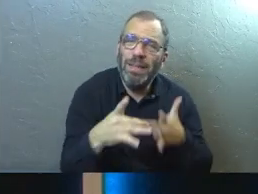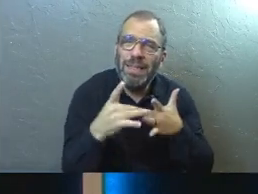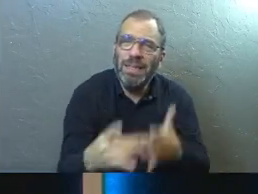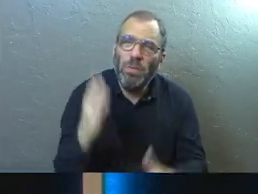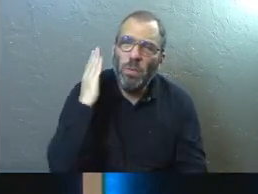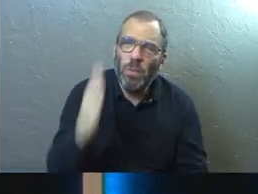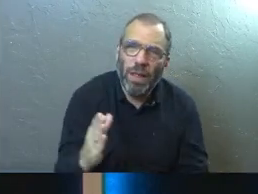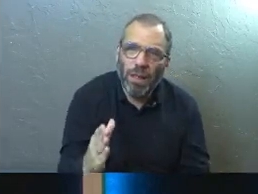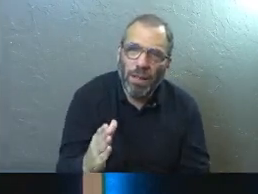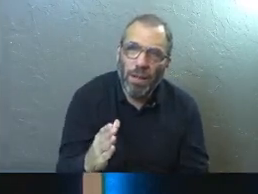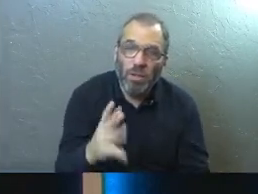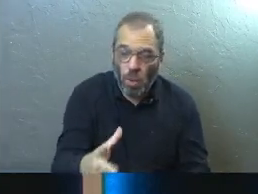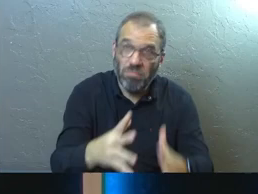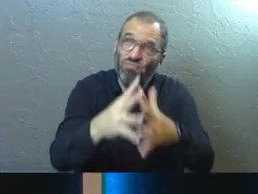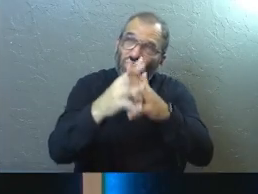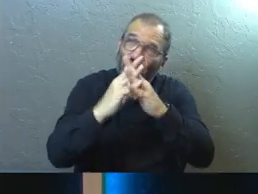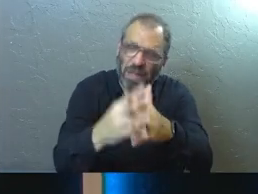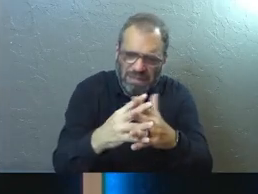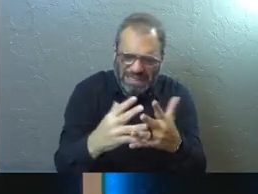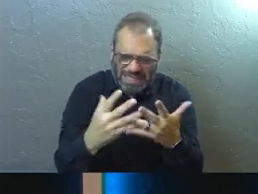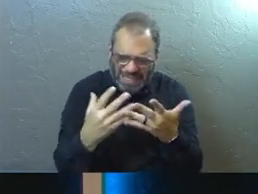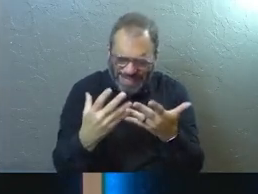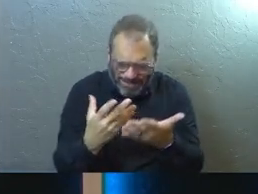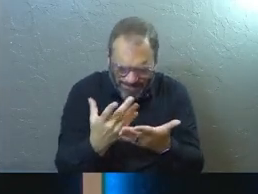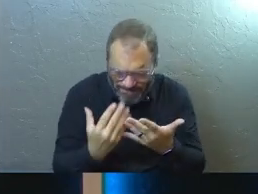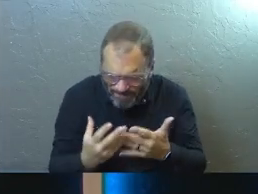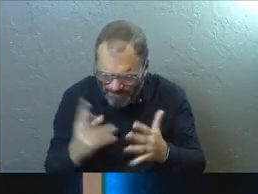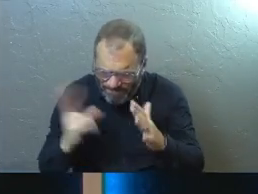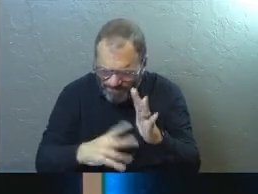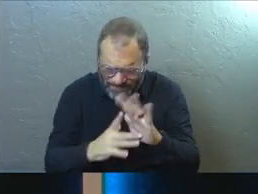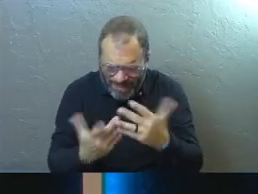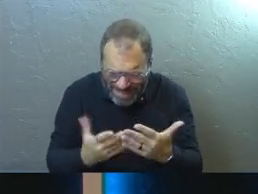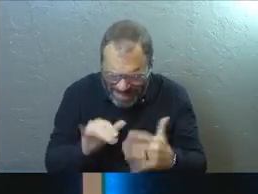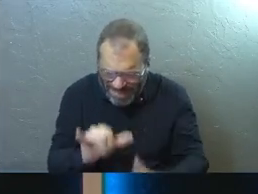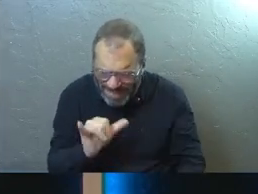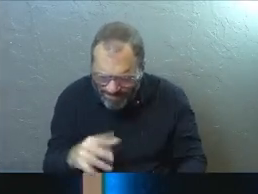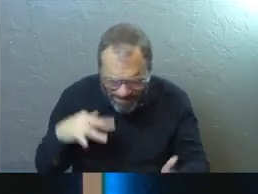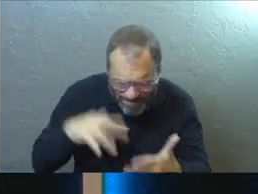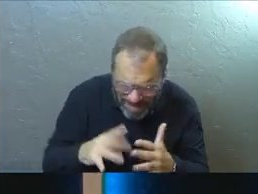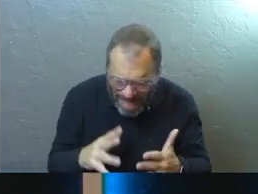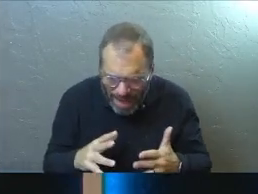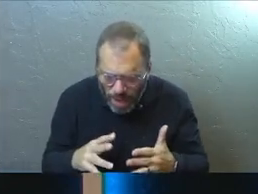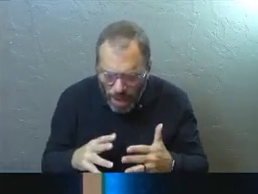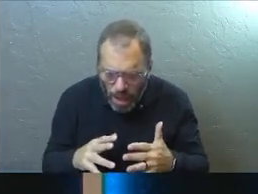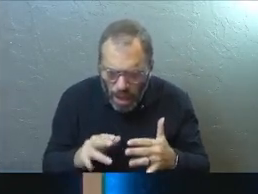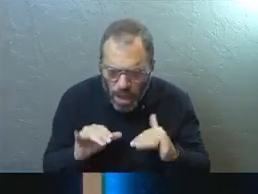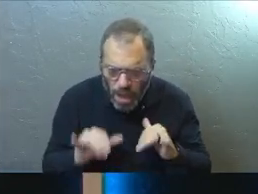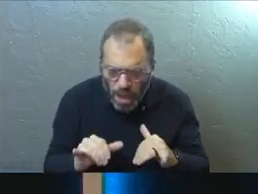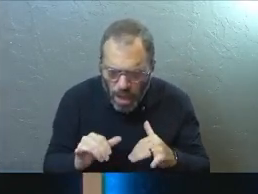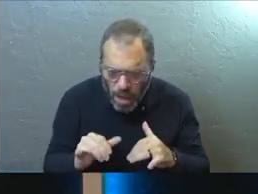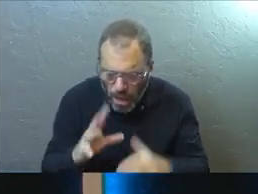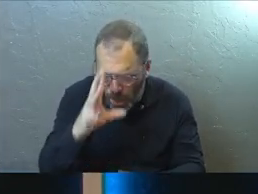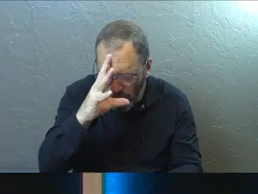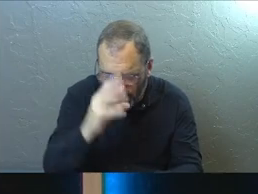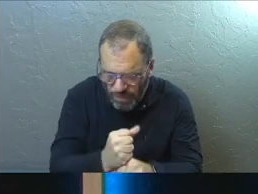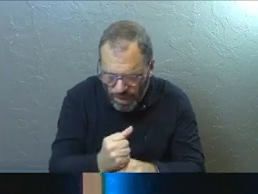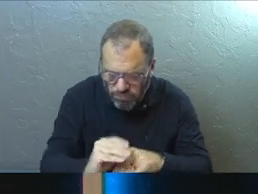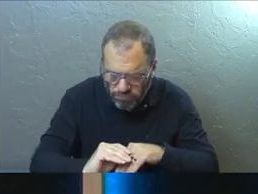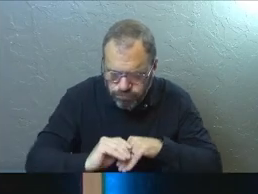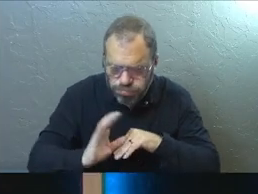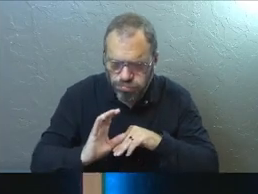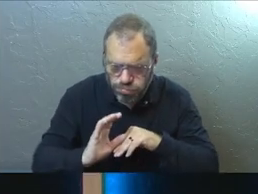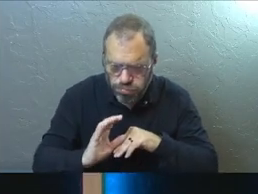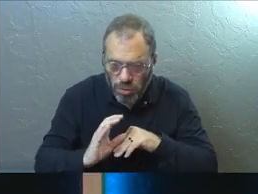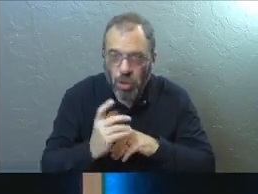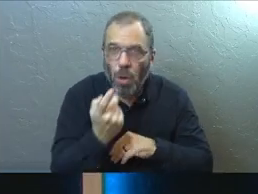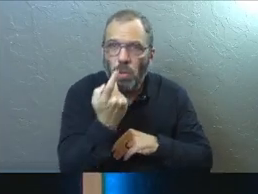you. So as you wrestle with those things, he's gonna bring you out the other side, and your faith is gonna be deeper and stronger because of it. So we